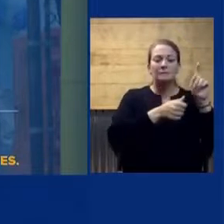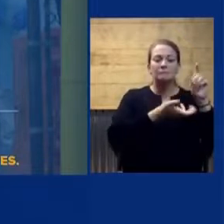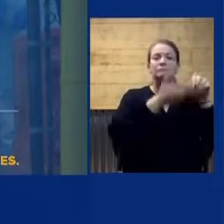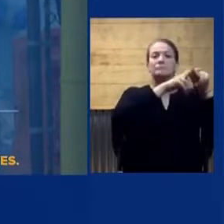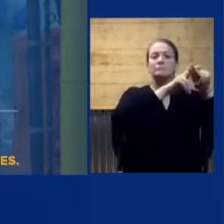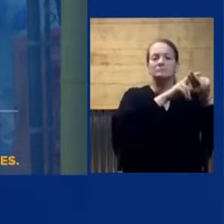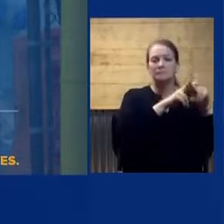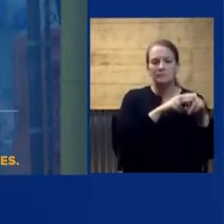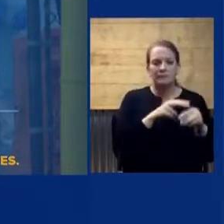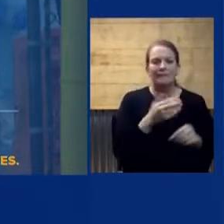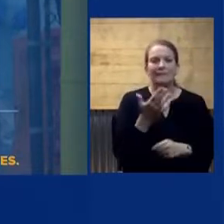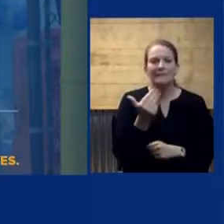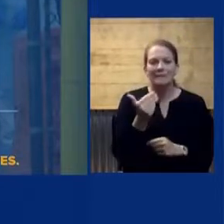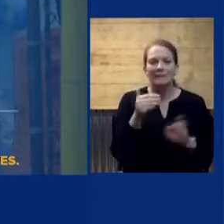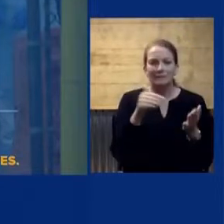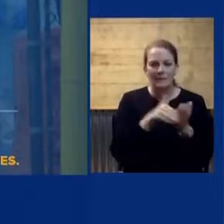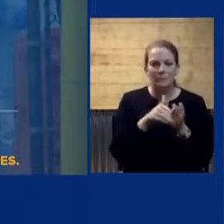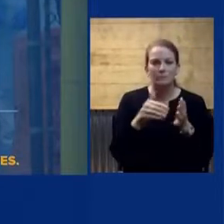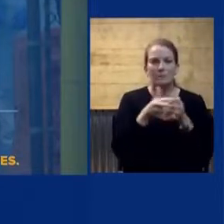by October.